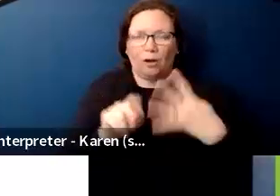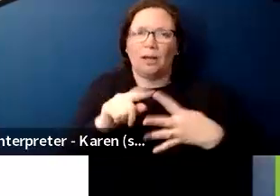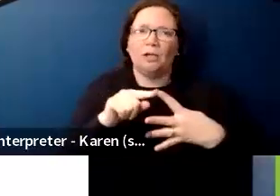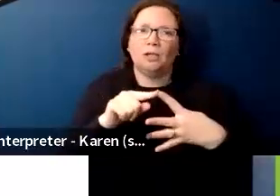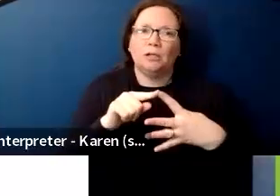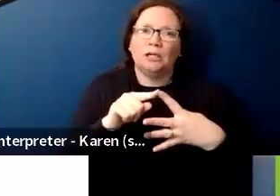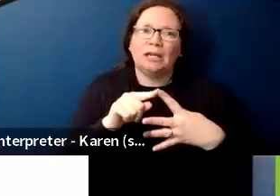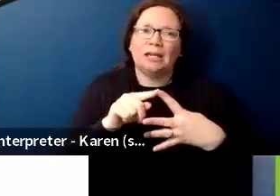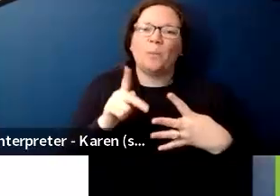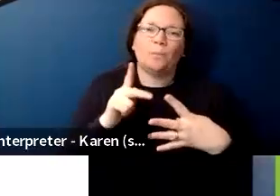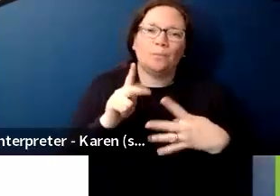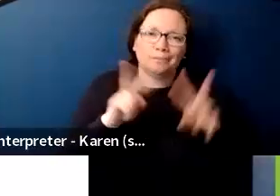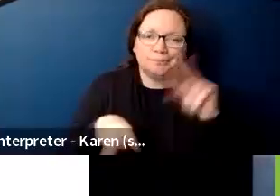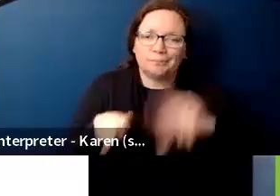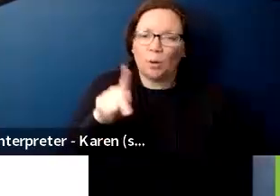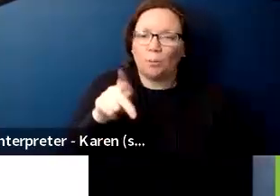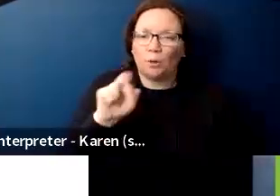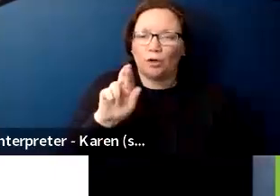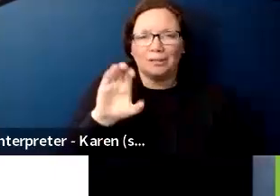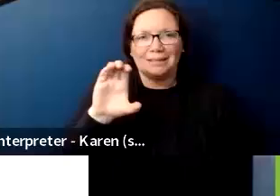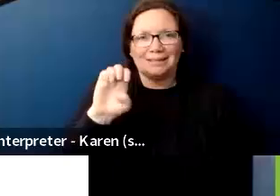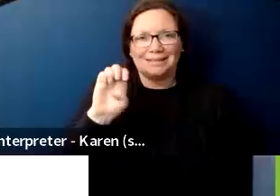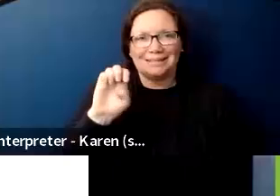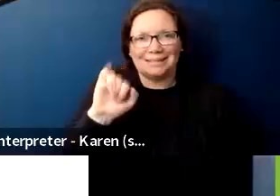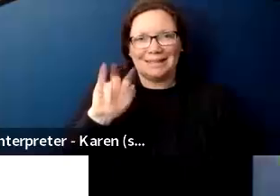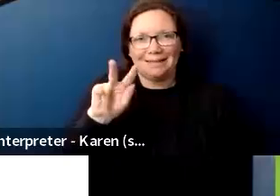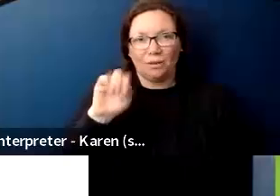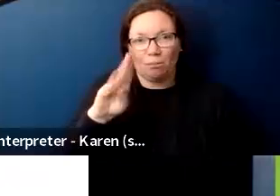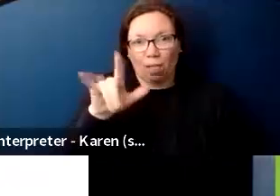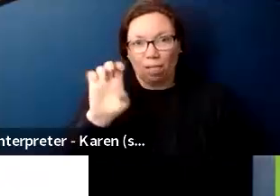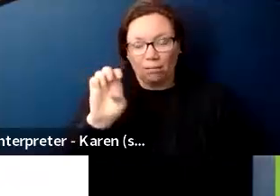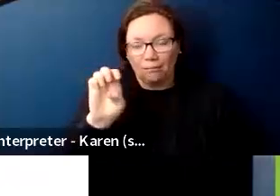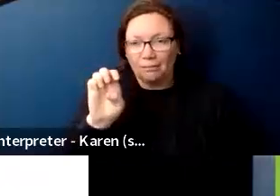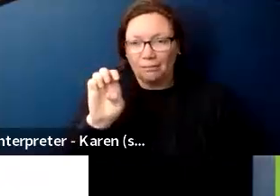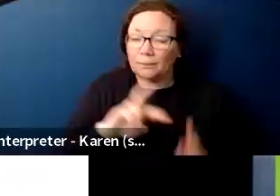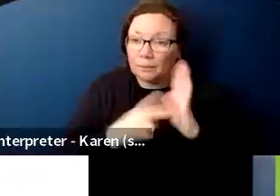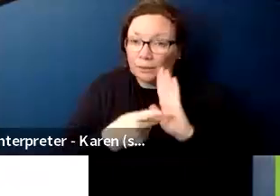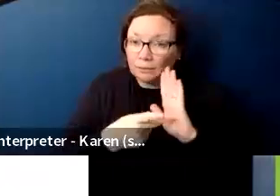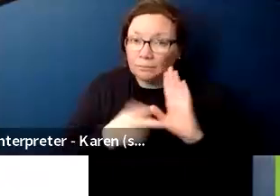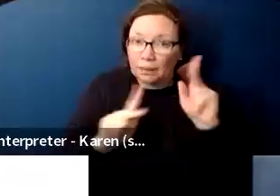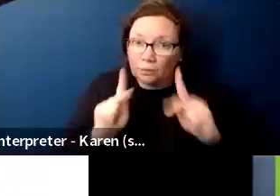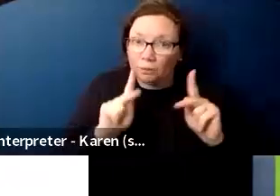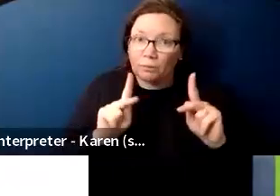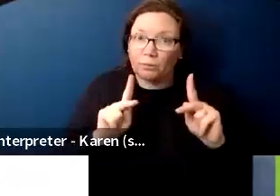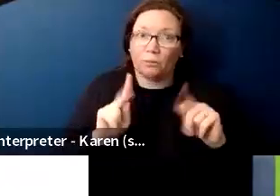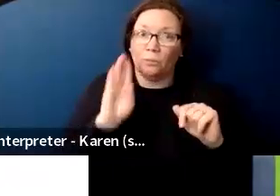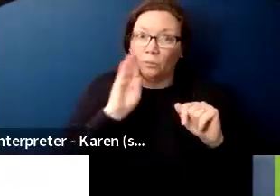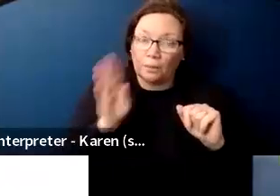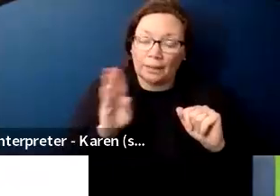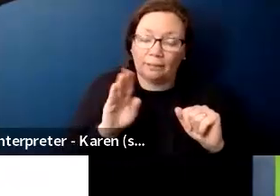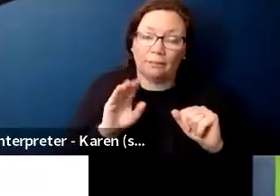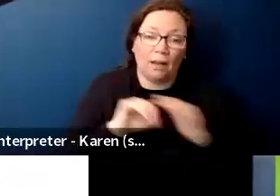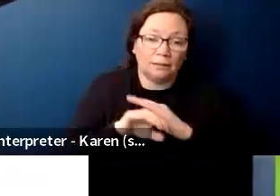can perceive the information we're communicating in multiple ways, using multiple senses, or at least one